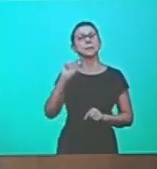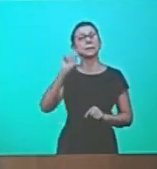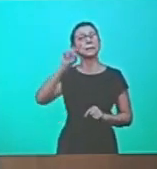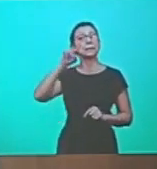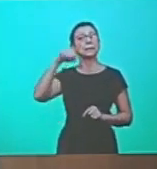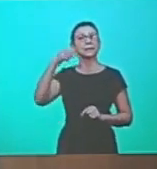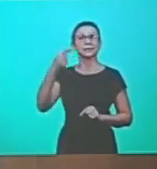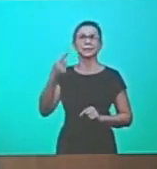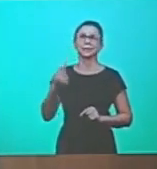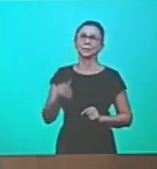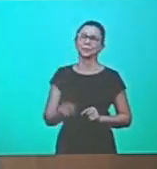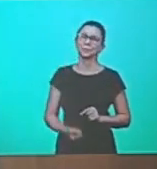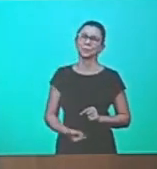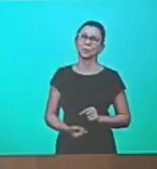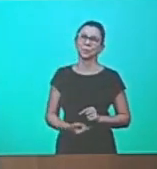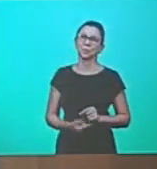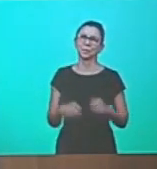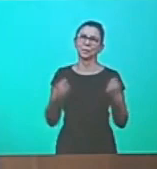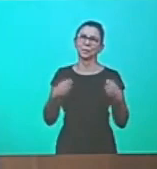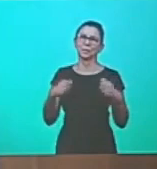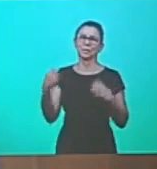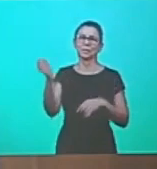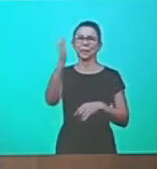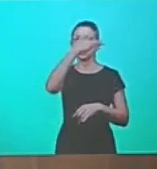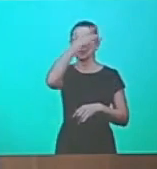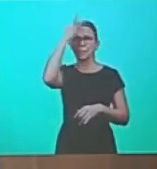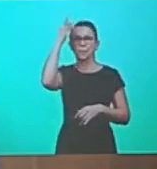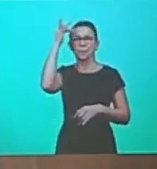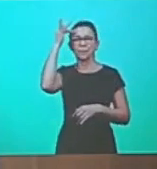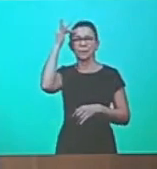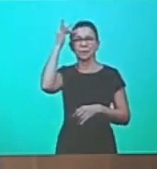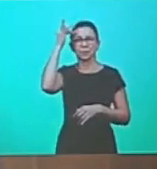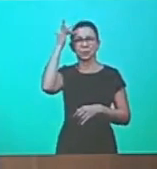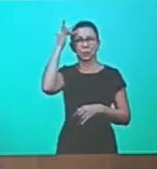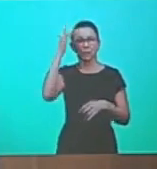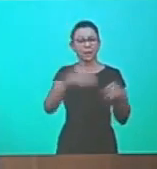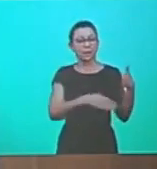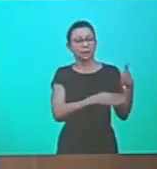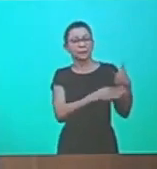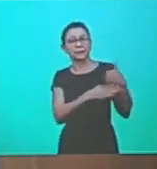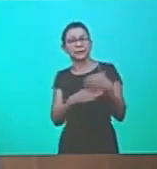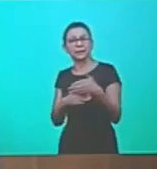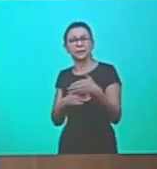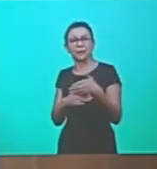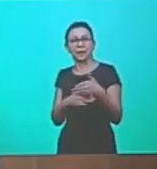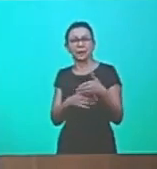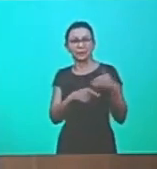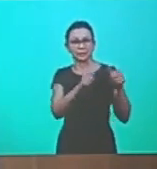And afterwards,